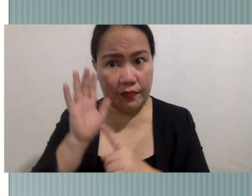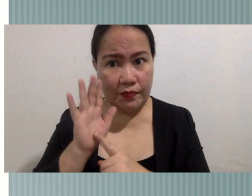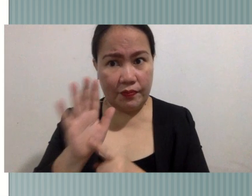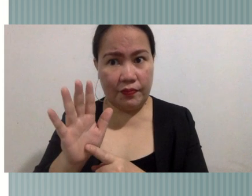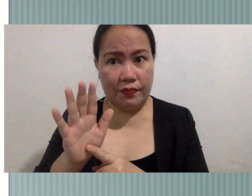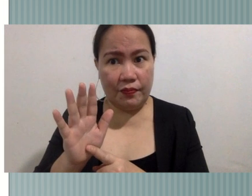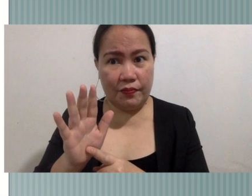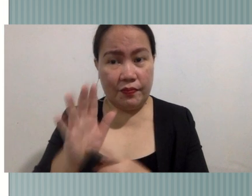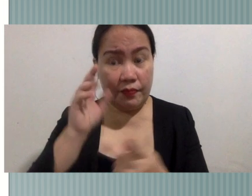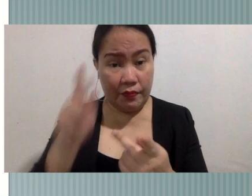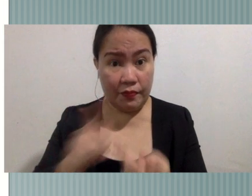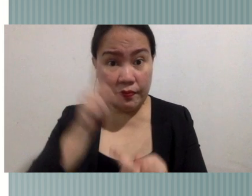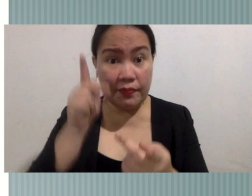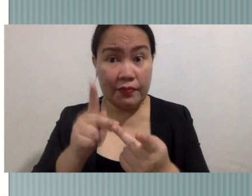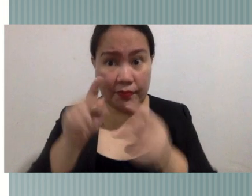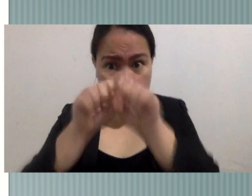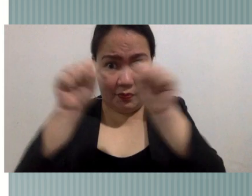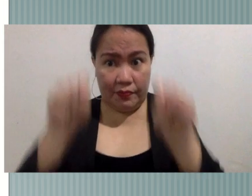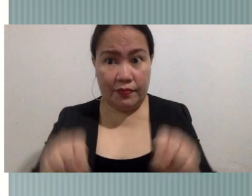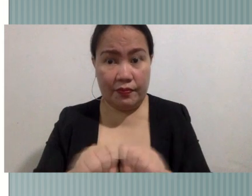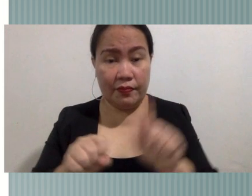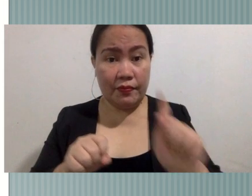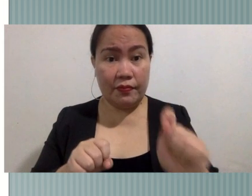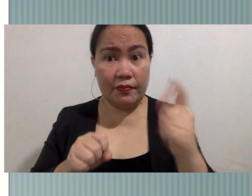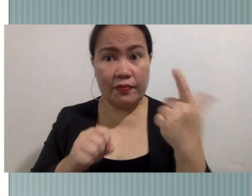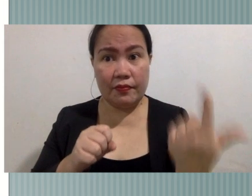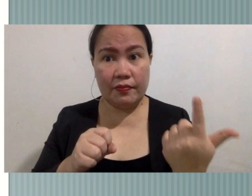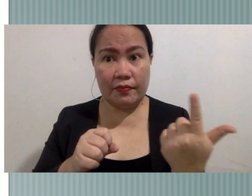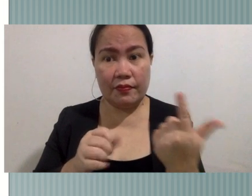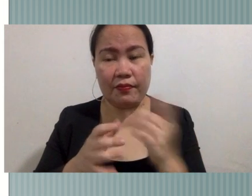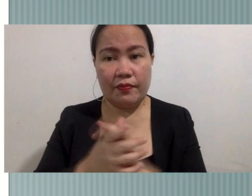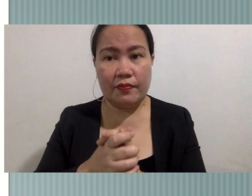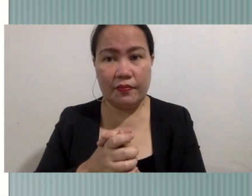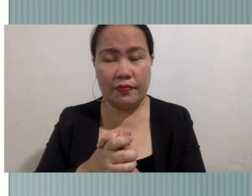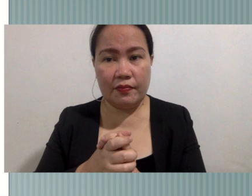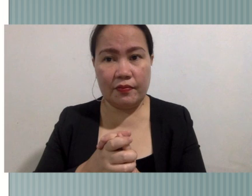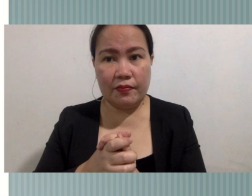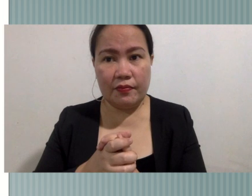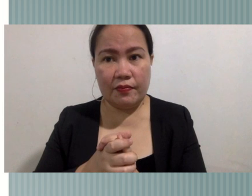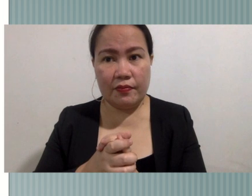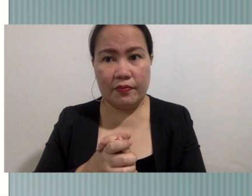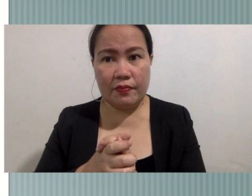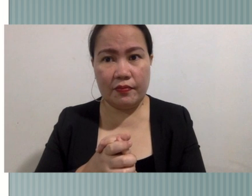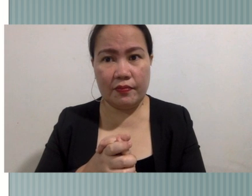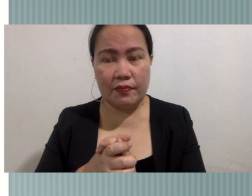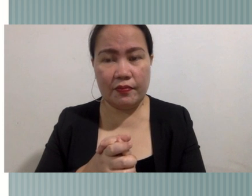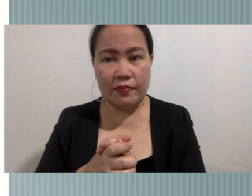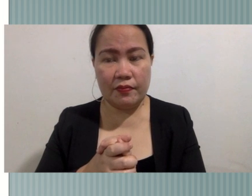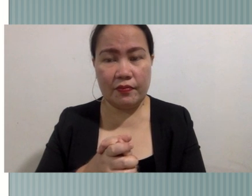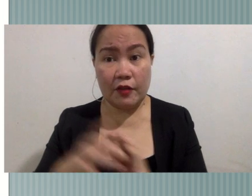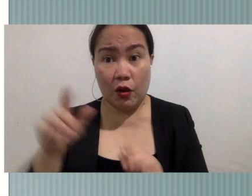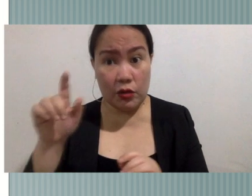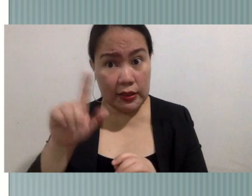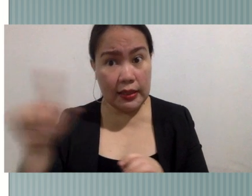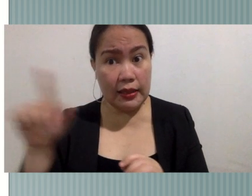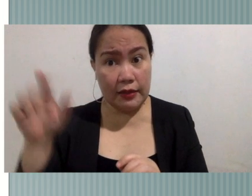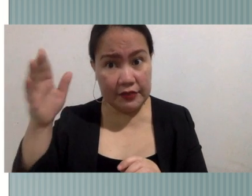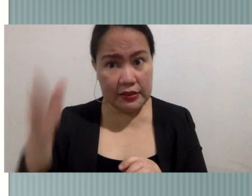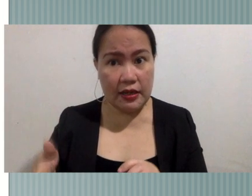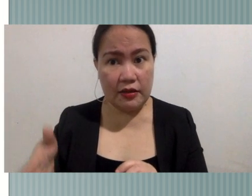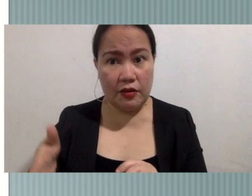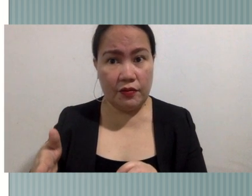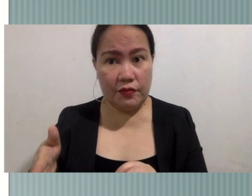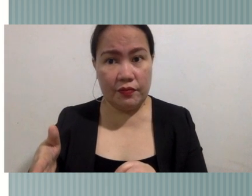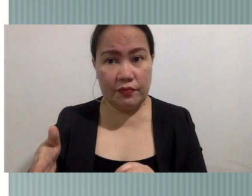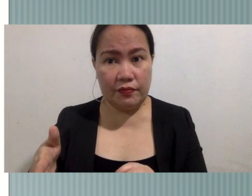Express the perfect square trinomial. So, yung PST is perfect square trinomial on